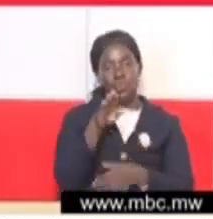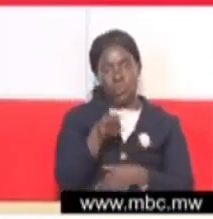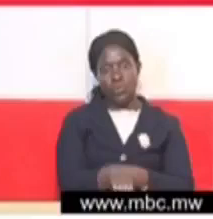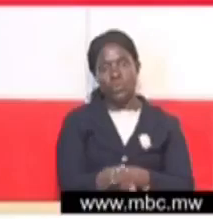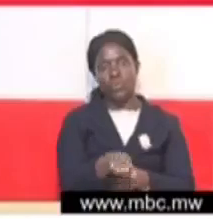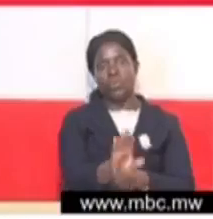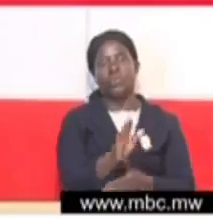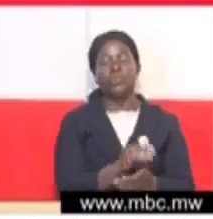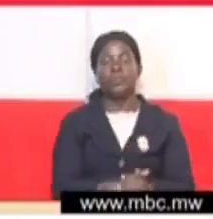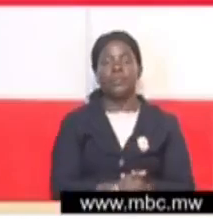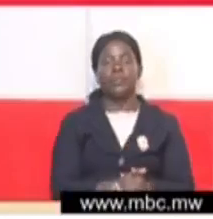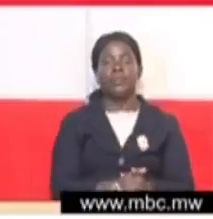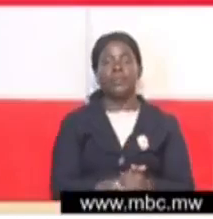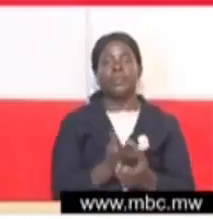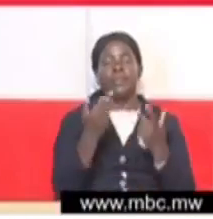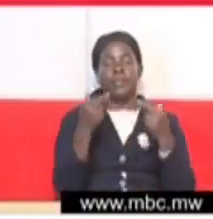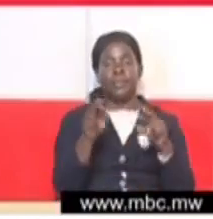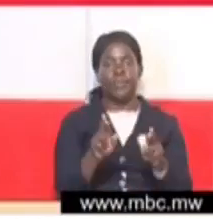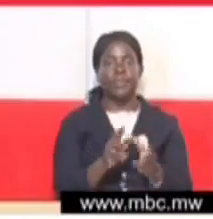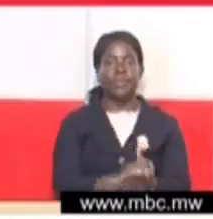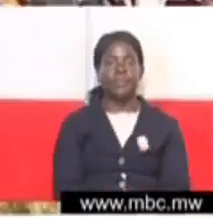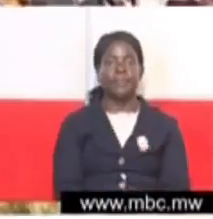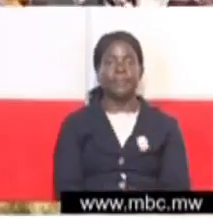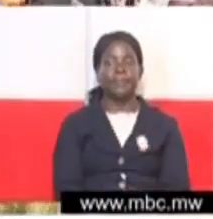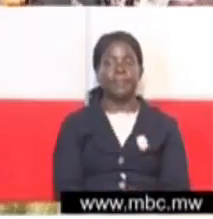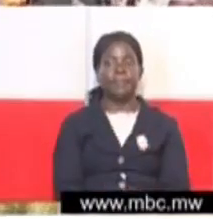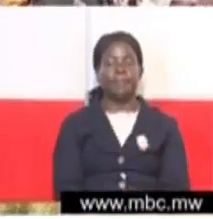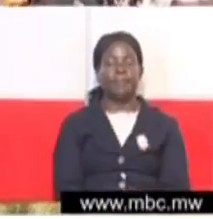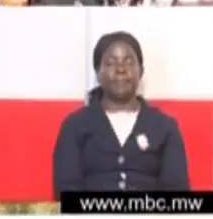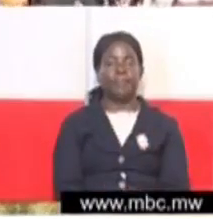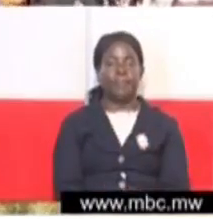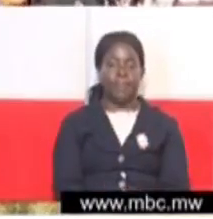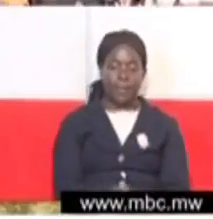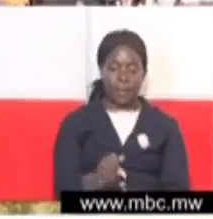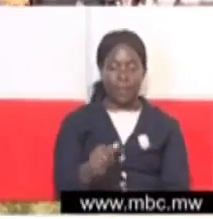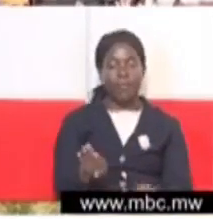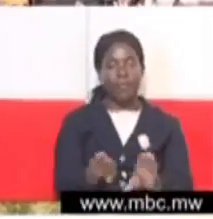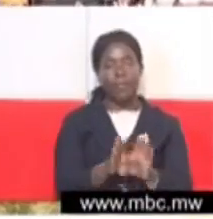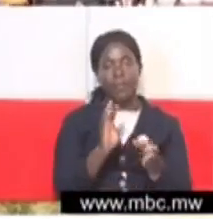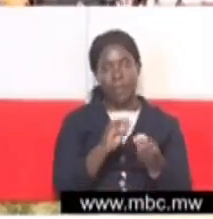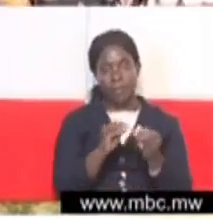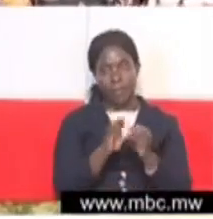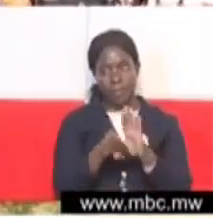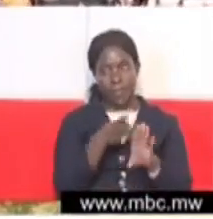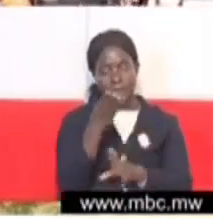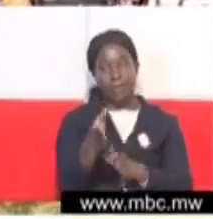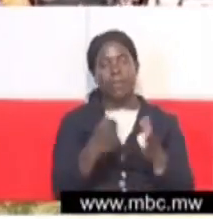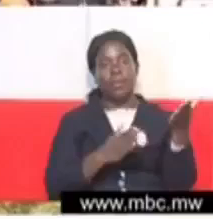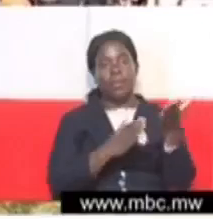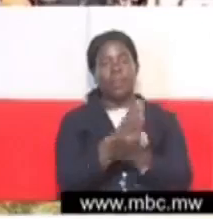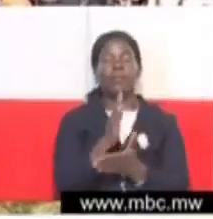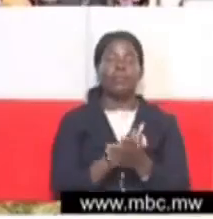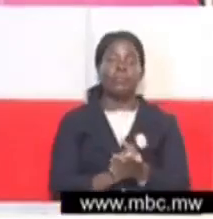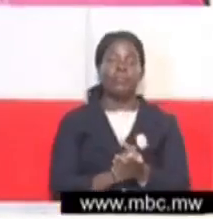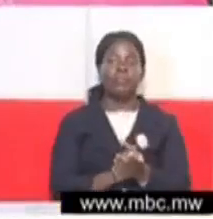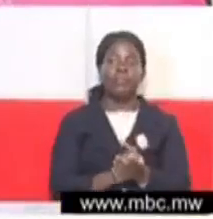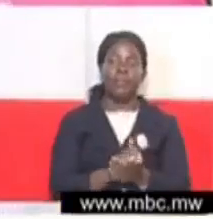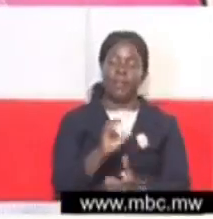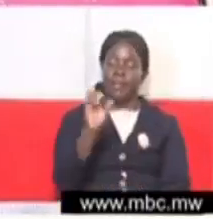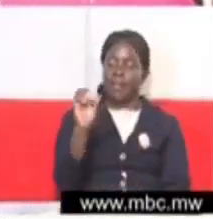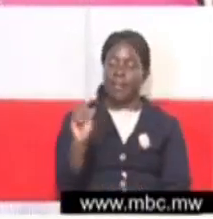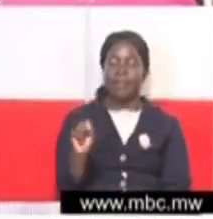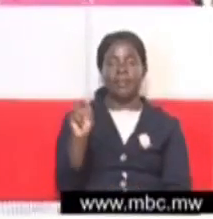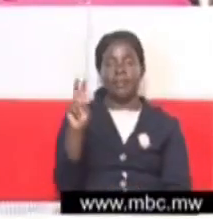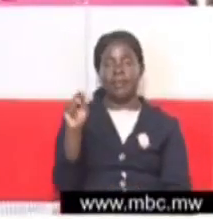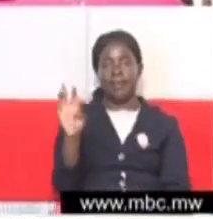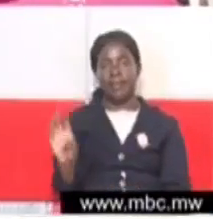Mzuzu. Jackson Sichali with details. St. John of God Hospital Services, through their Evila Special Needs School,